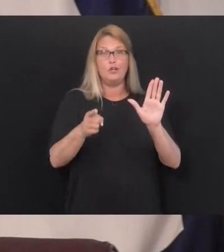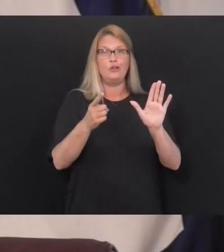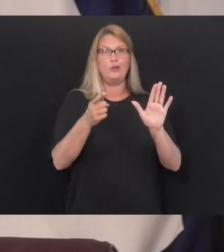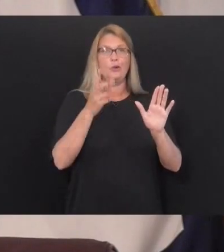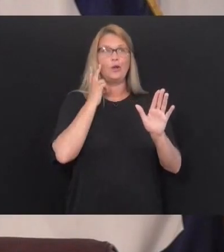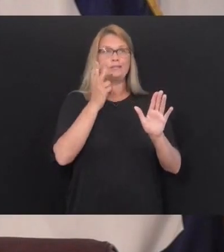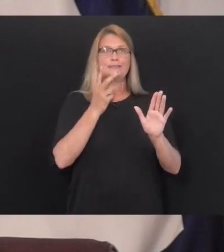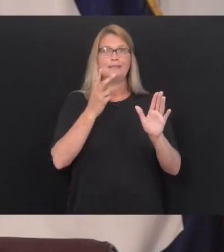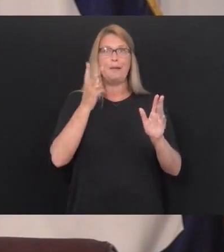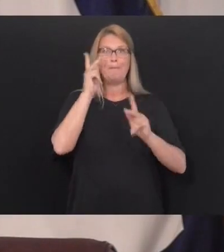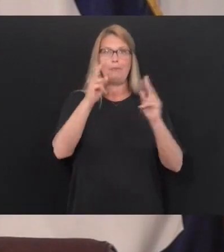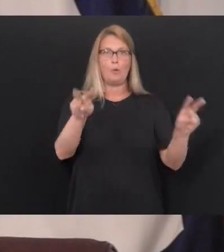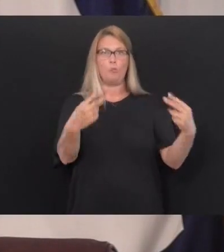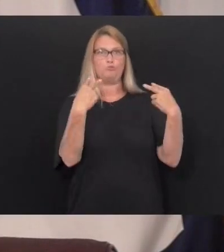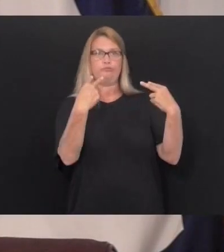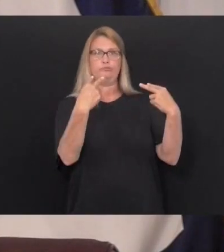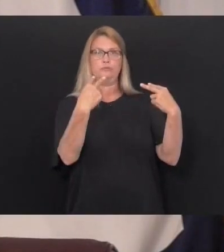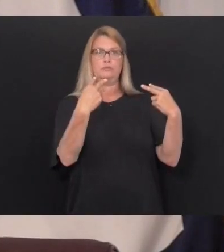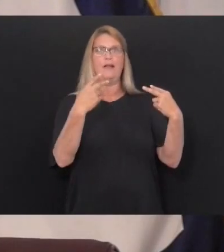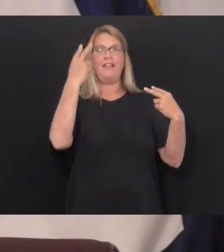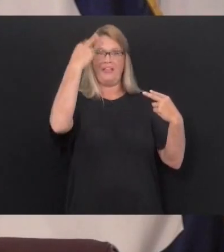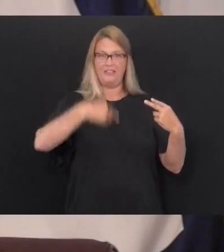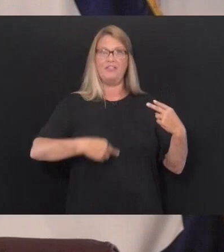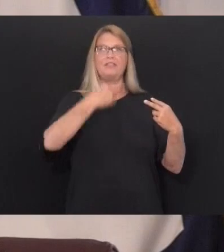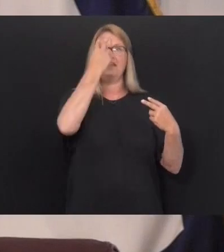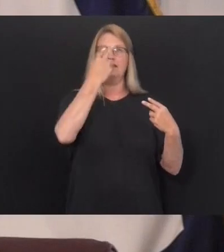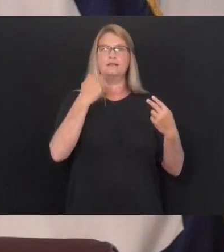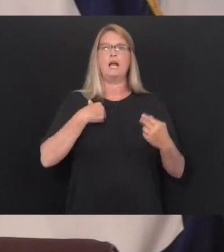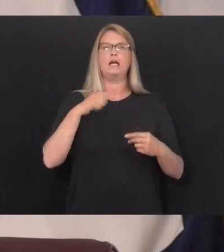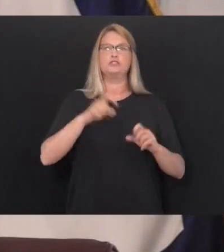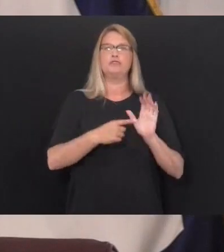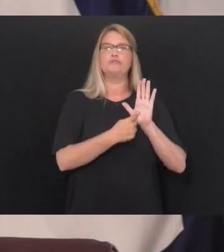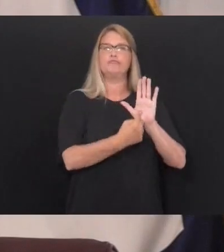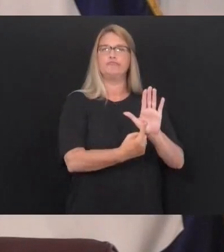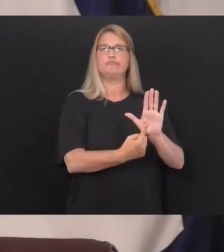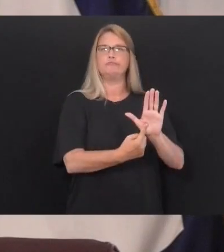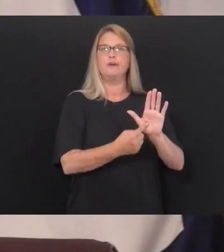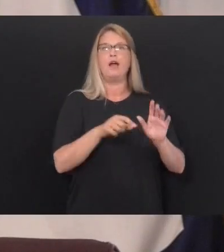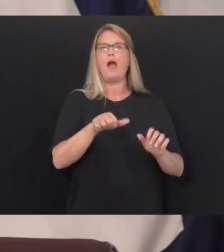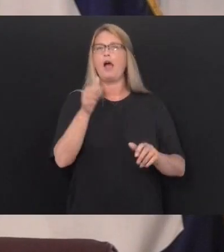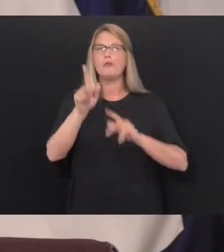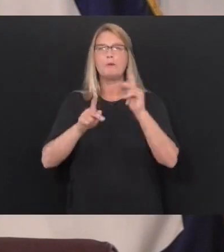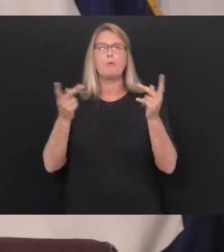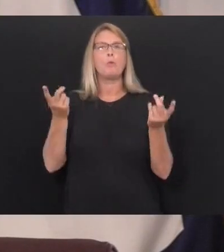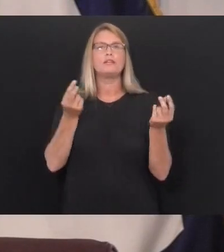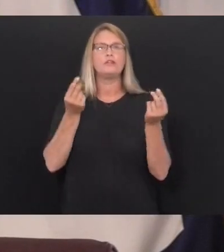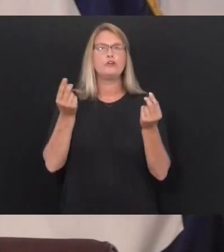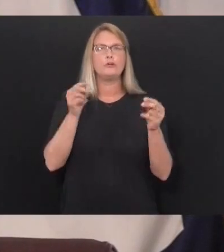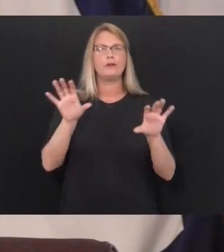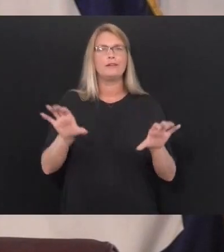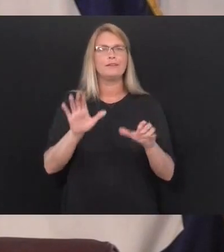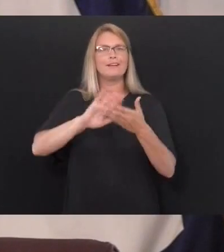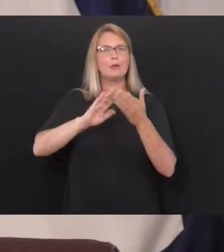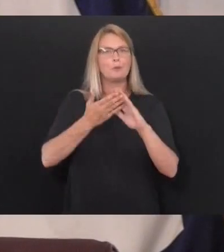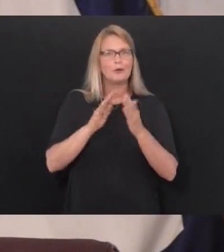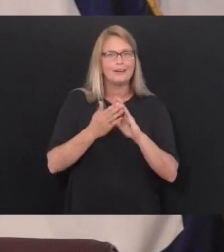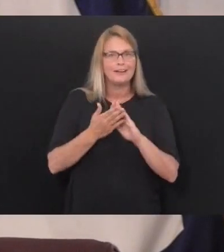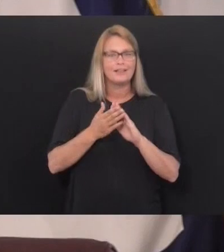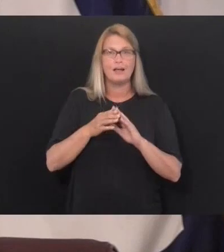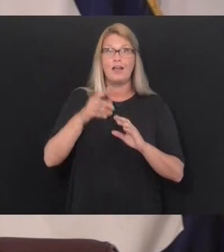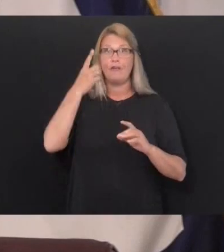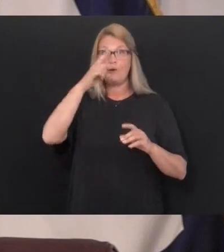their normal time. They all have the flexibility to change their schedules, and therefore, instead